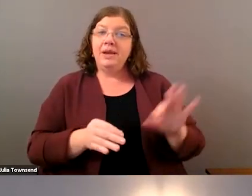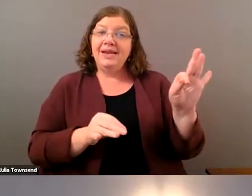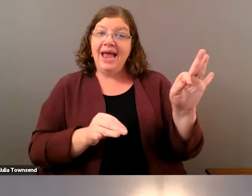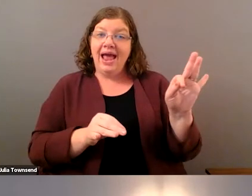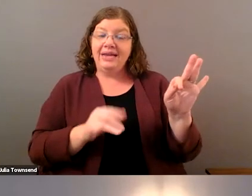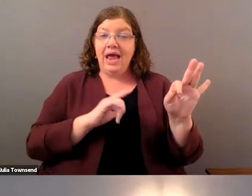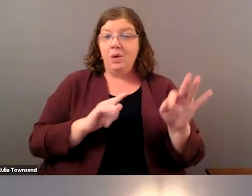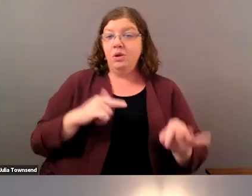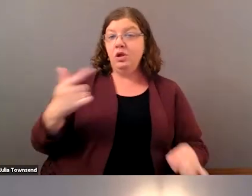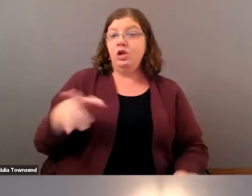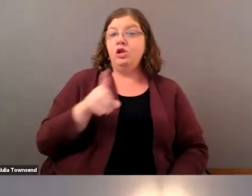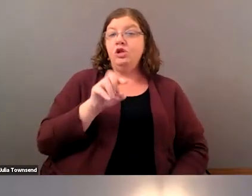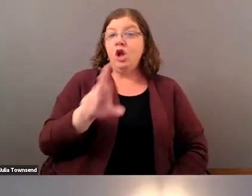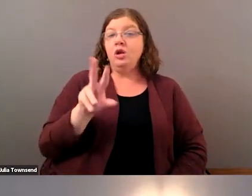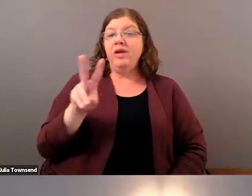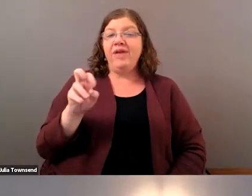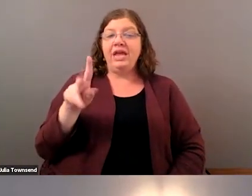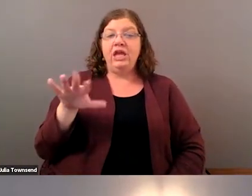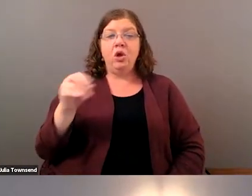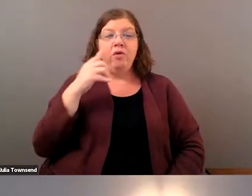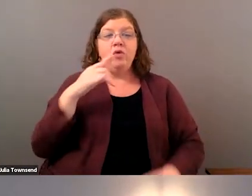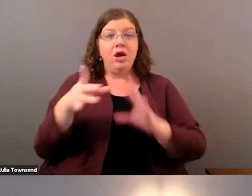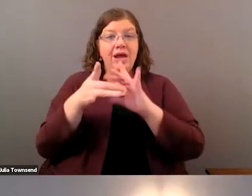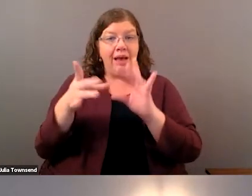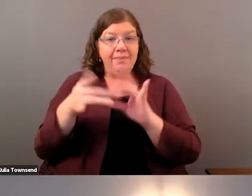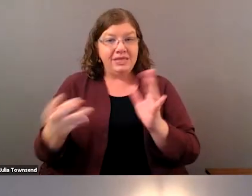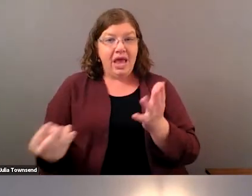over to Dr. Becchio for comments and review.